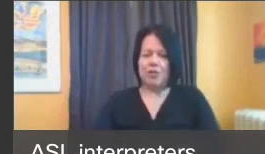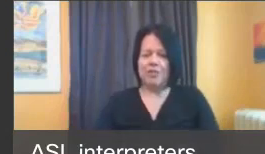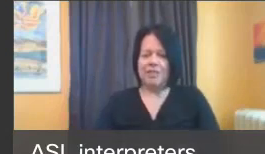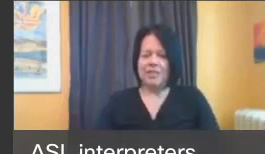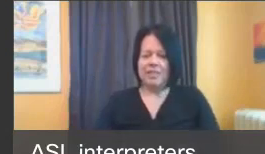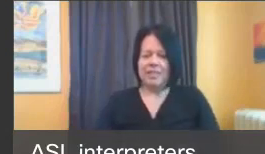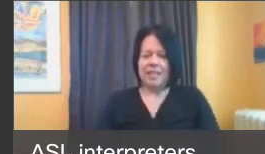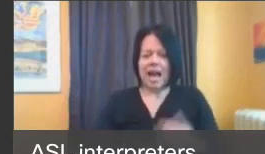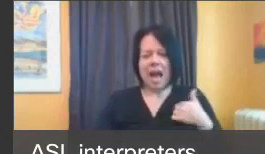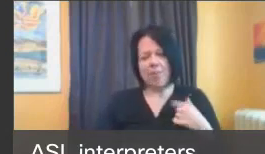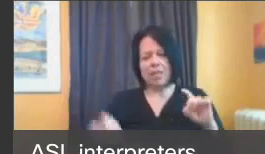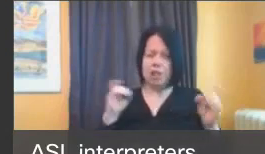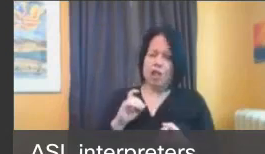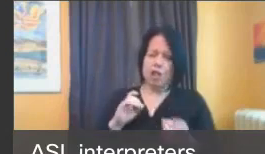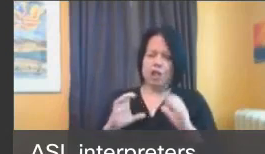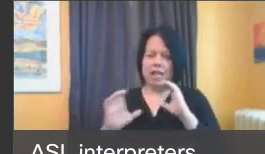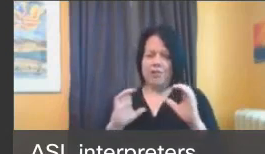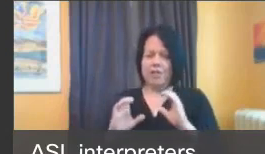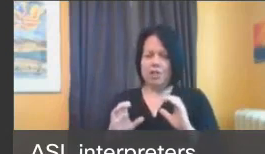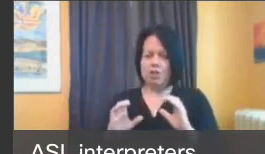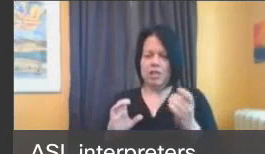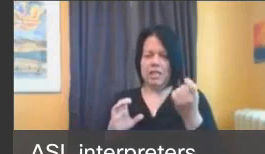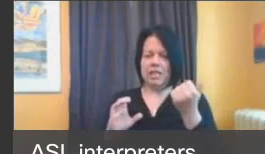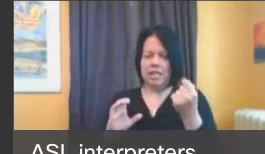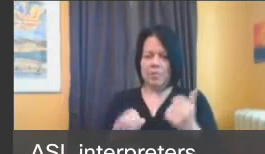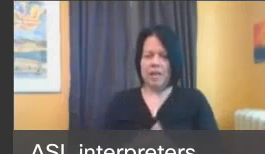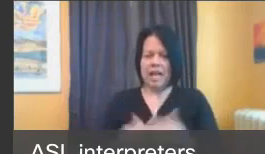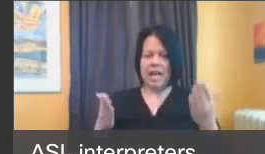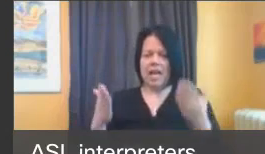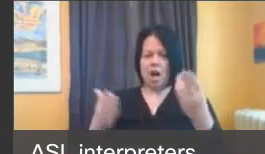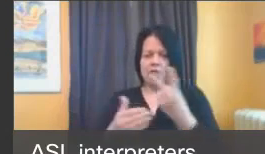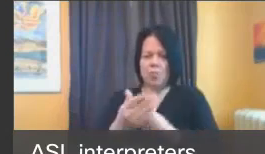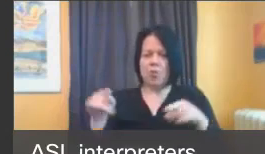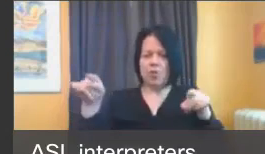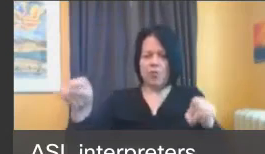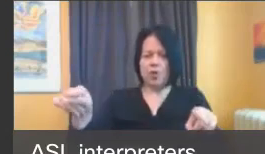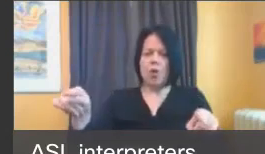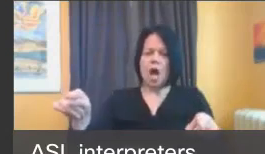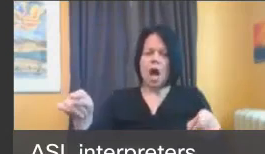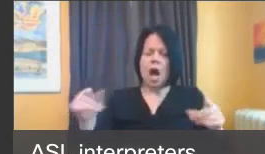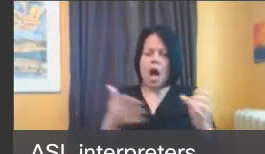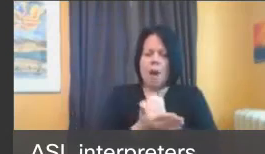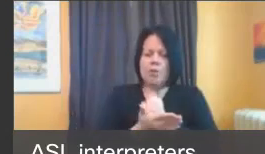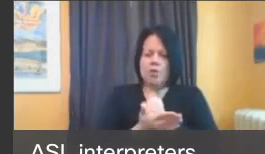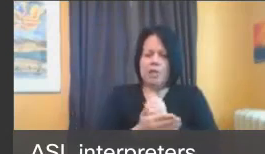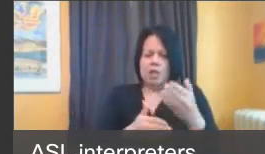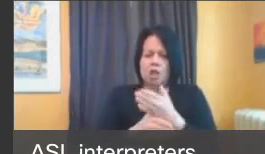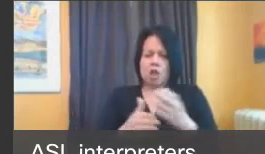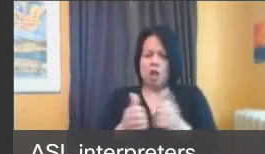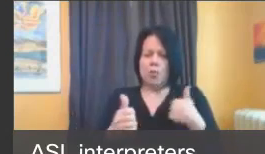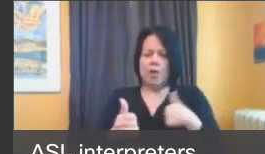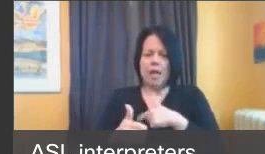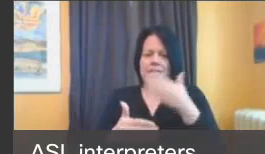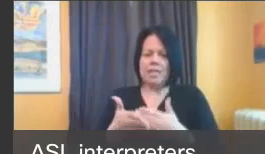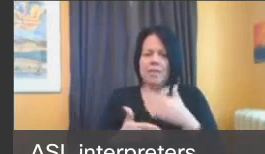of switch the conversation and offer both of you an opportunity to share with us some of the